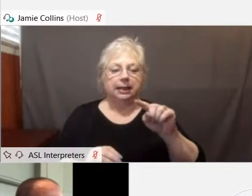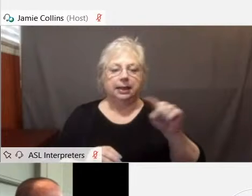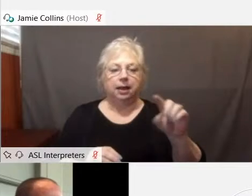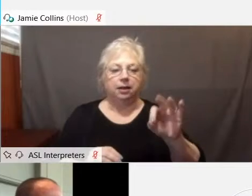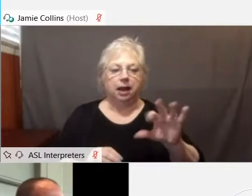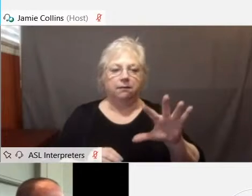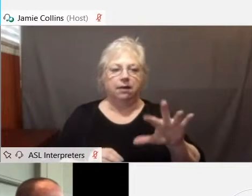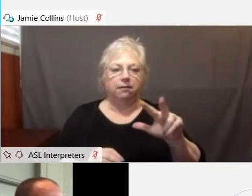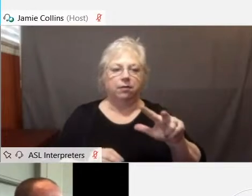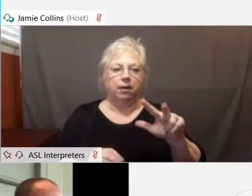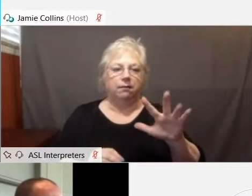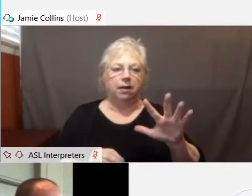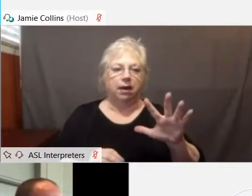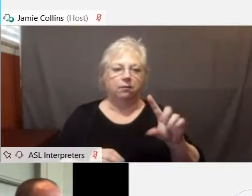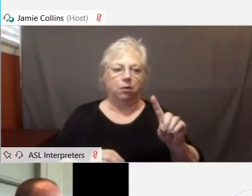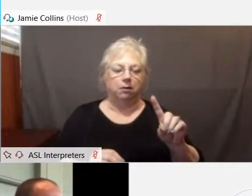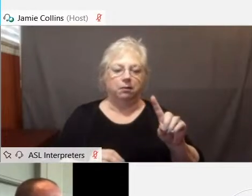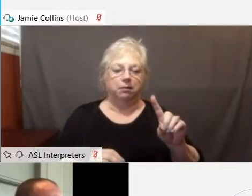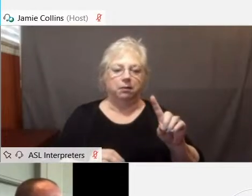Z-9531,